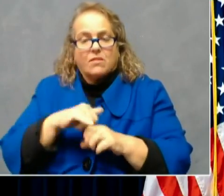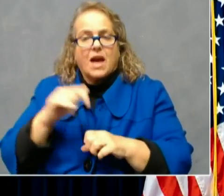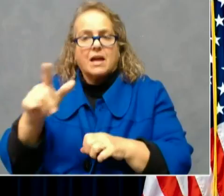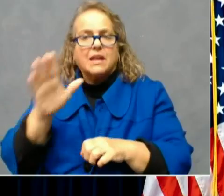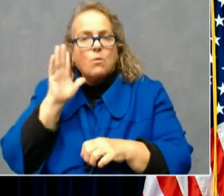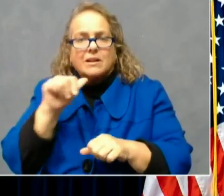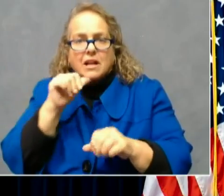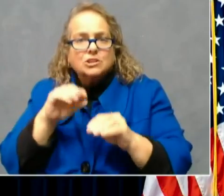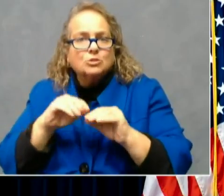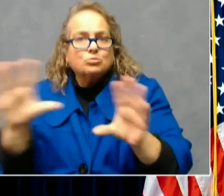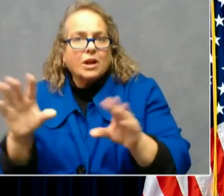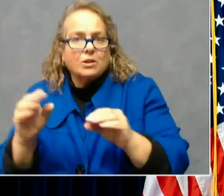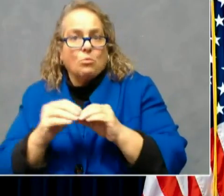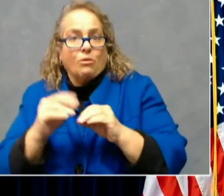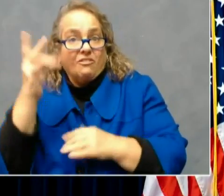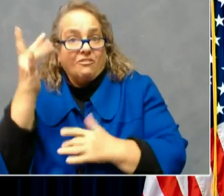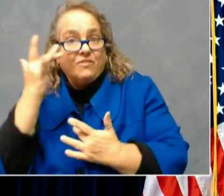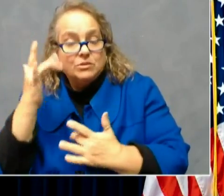up to